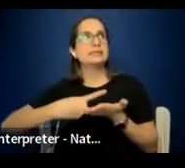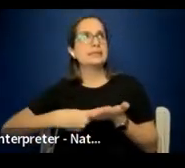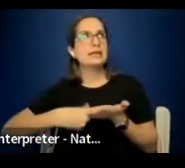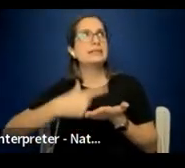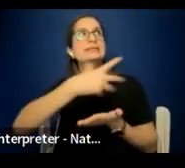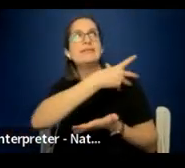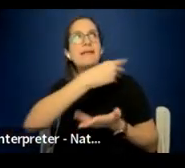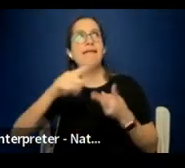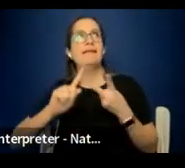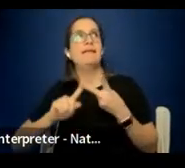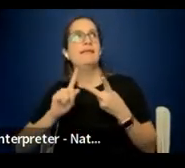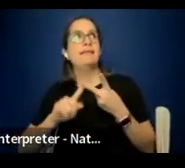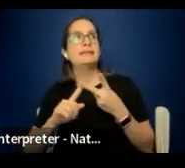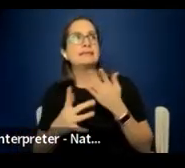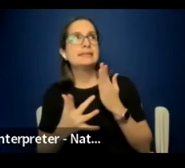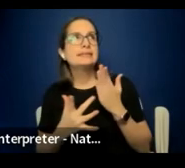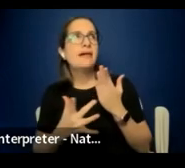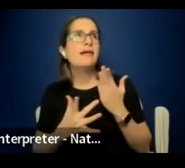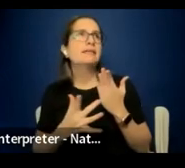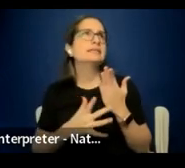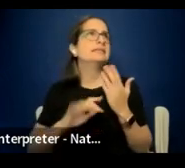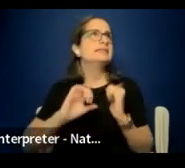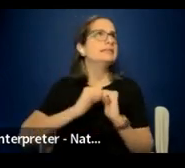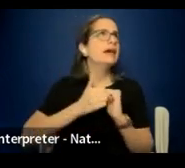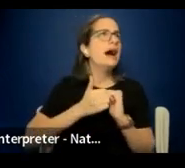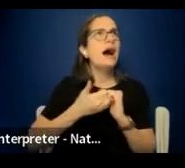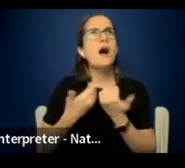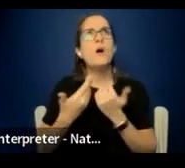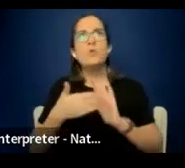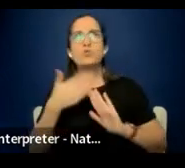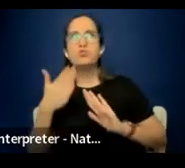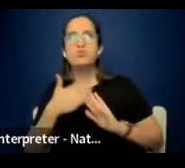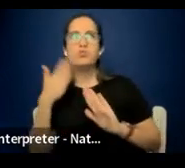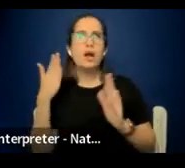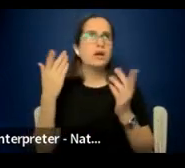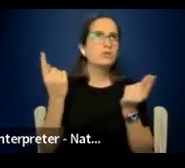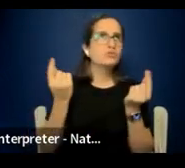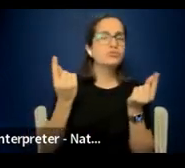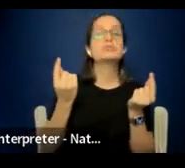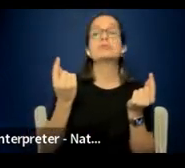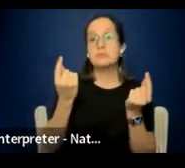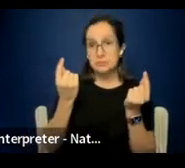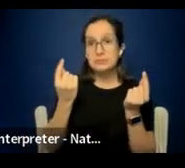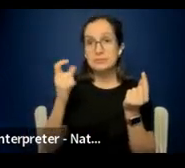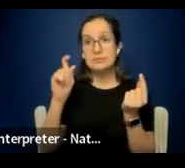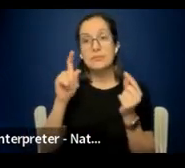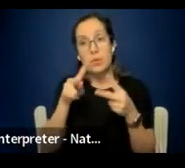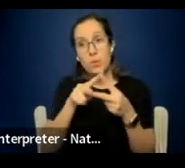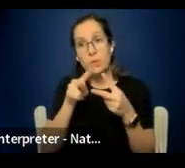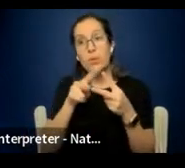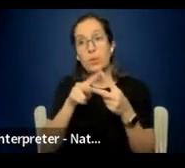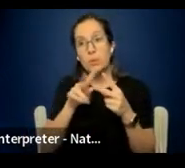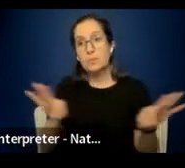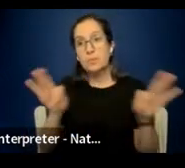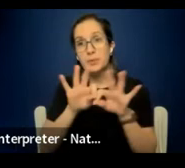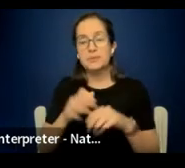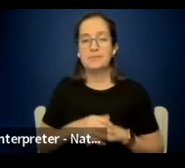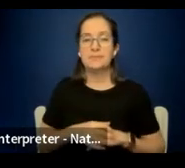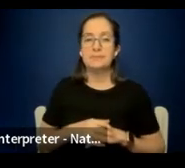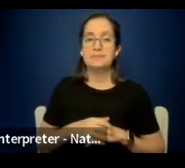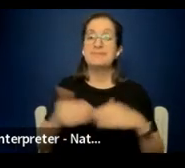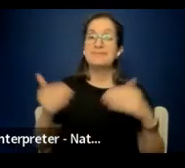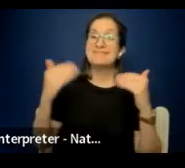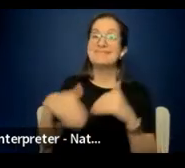and the format and how you run it. Both are equally important. And then celebrating and recognizing volunteers, of course, always, and any